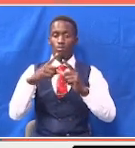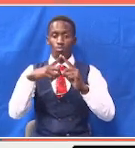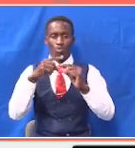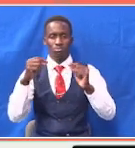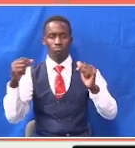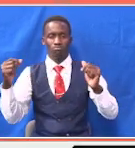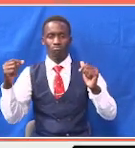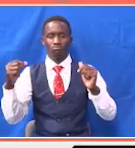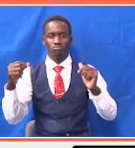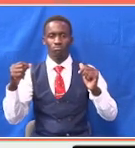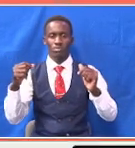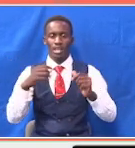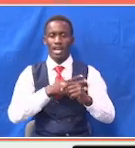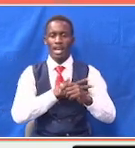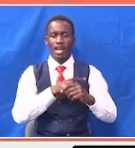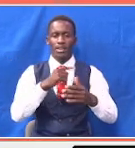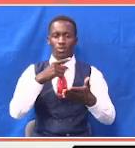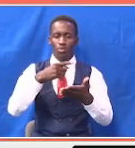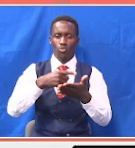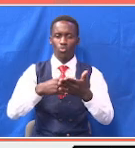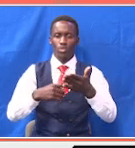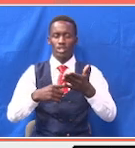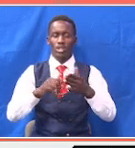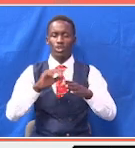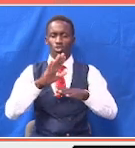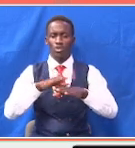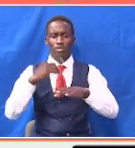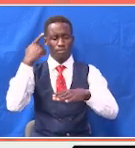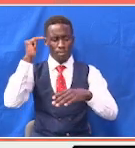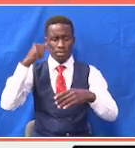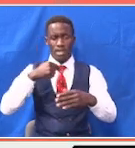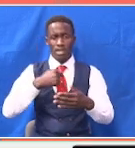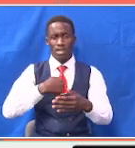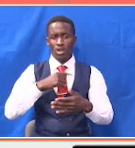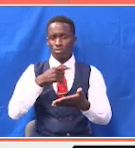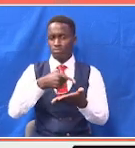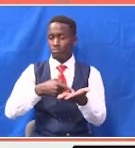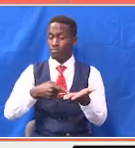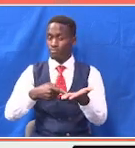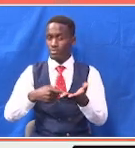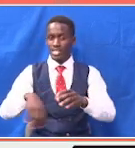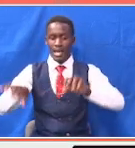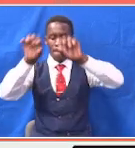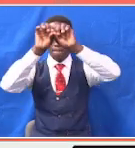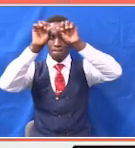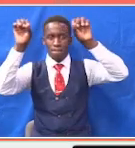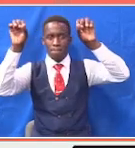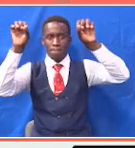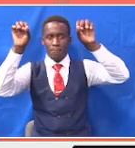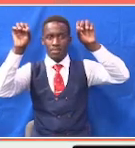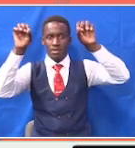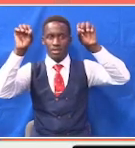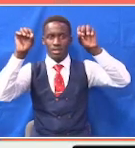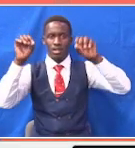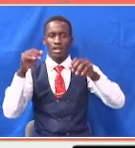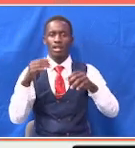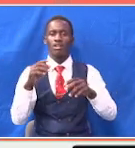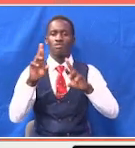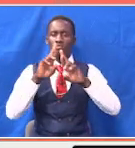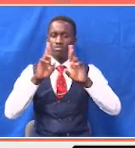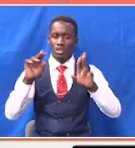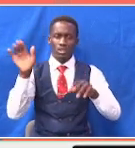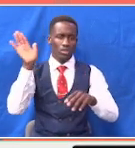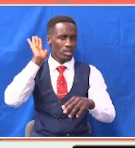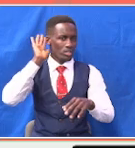statements. And what stood out for me is that the president is starting to listen to